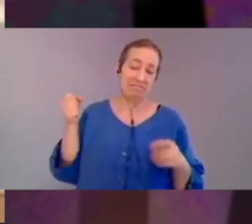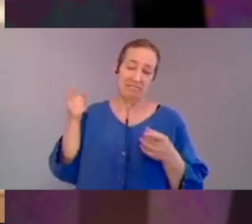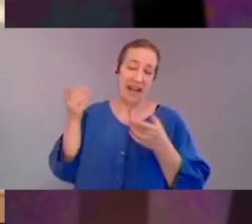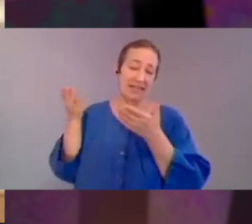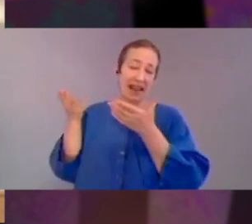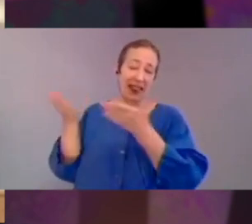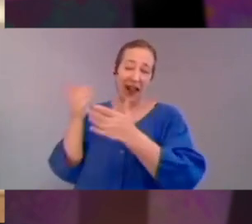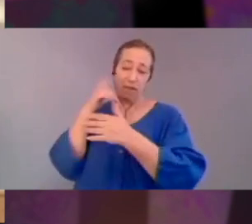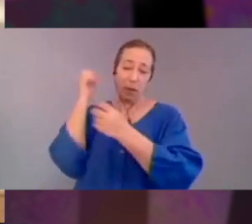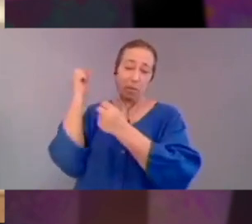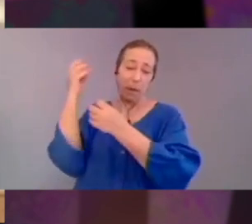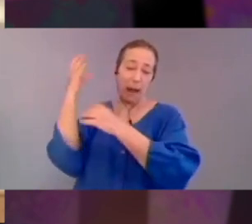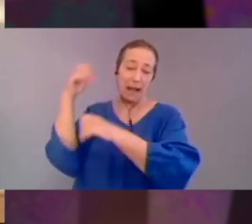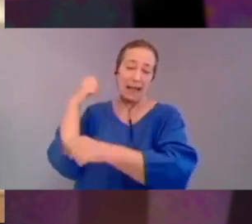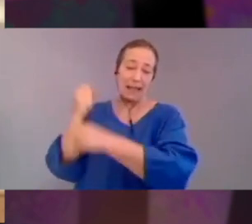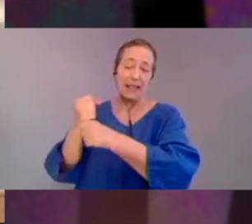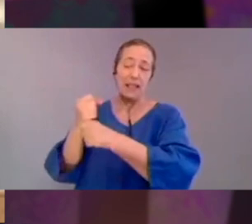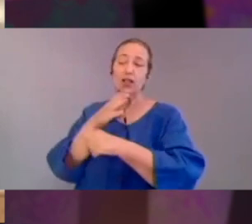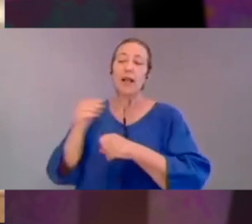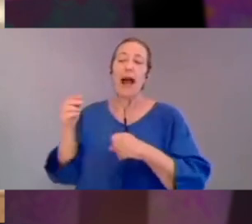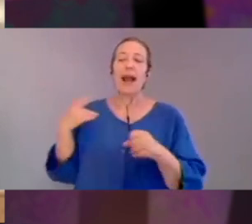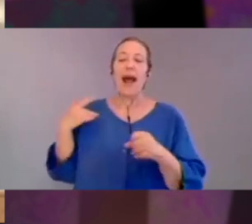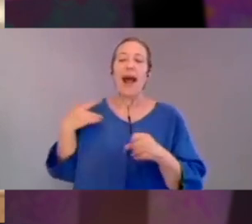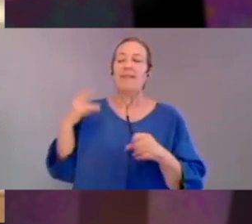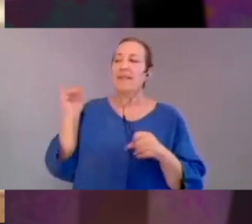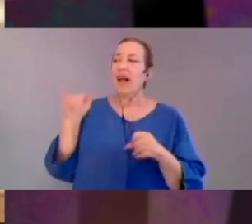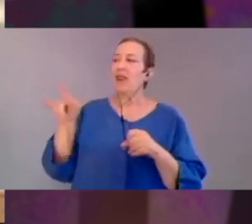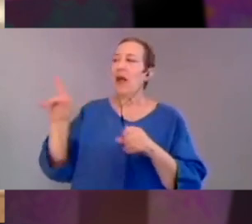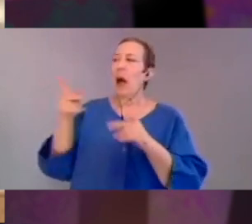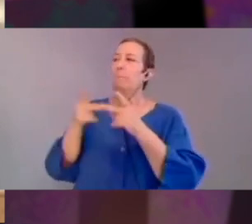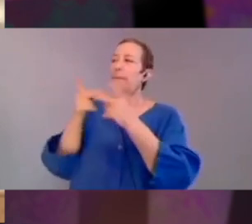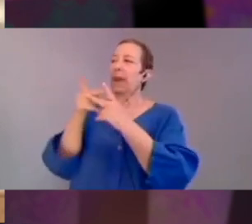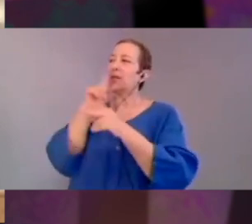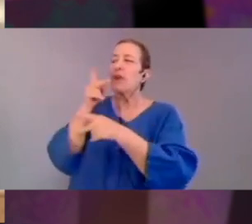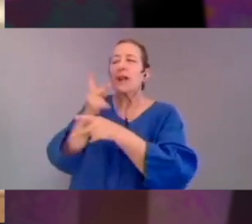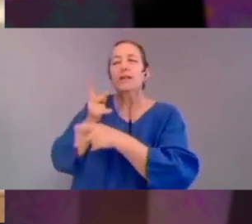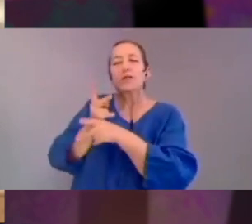you know, before I had a sense of what home was like here.